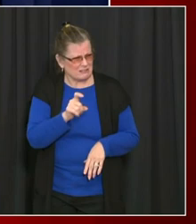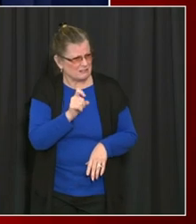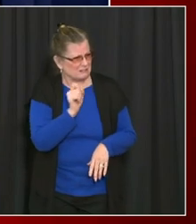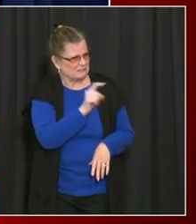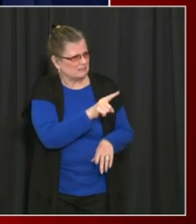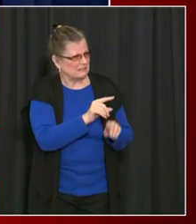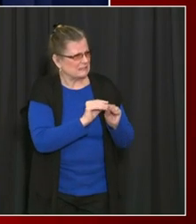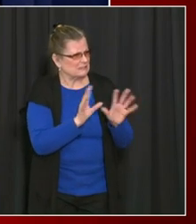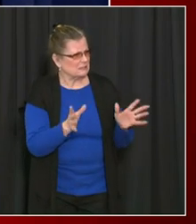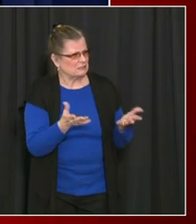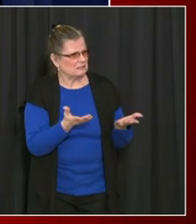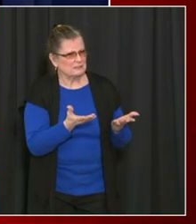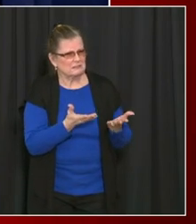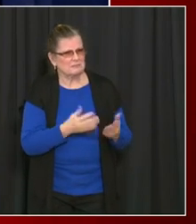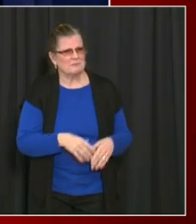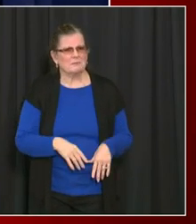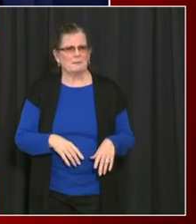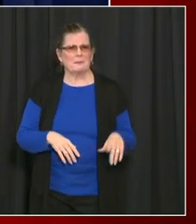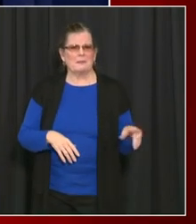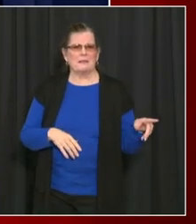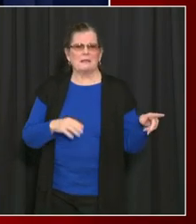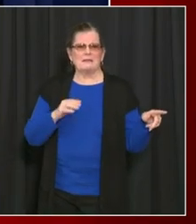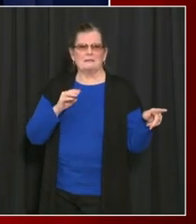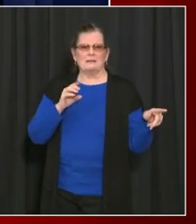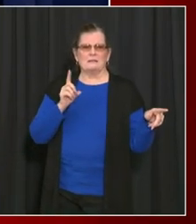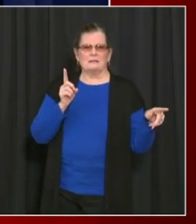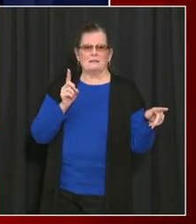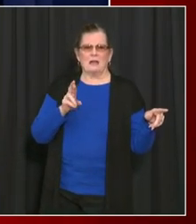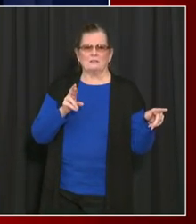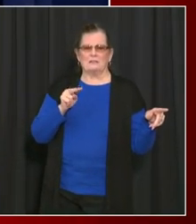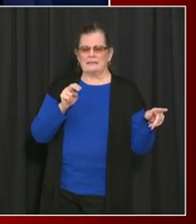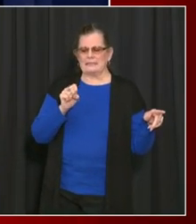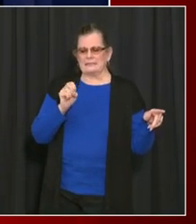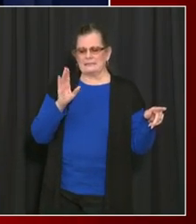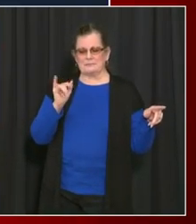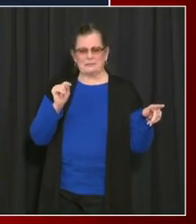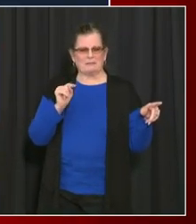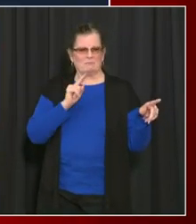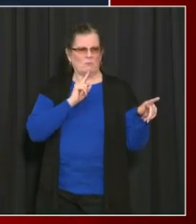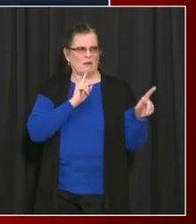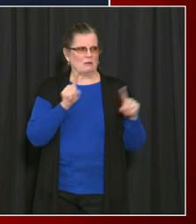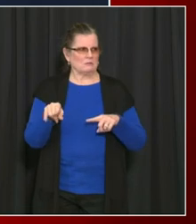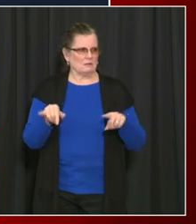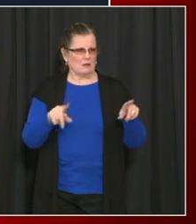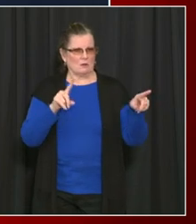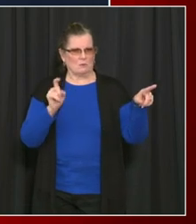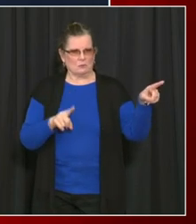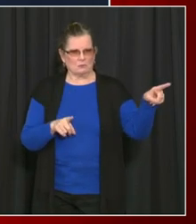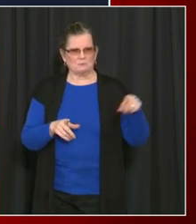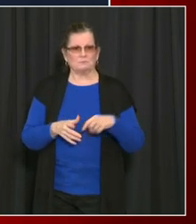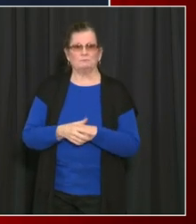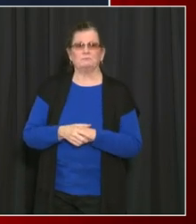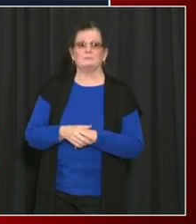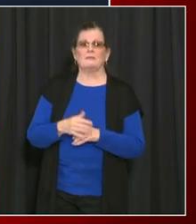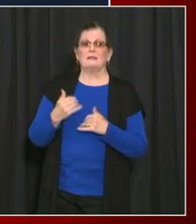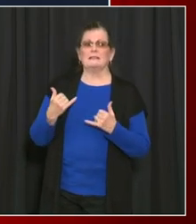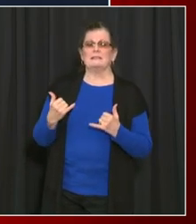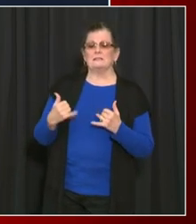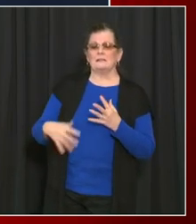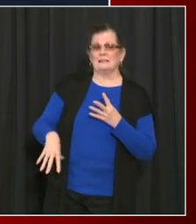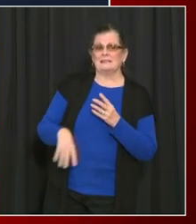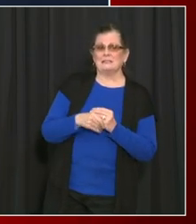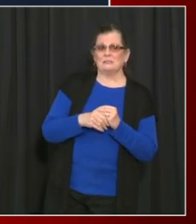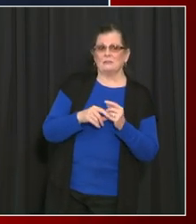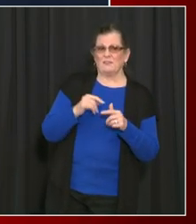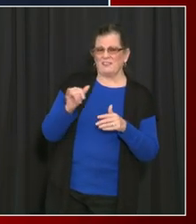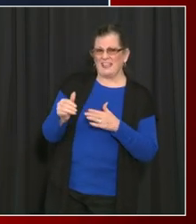Nesbitt, if I could ask you to speak to that. Sure. So in addition to the guidance documents